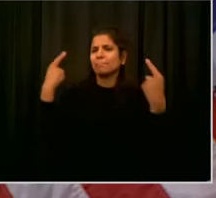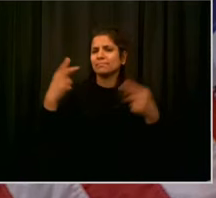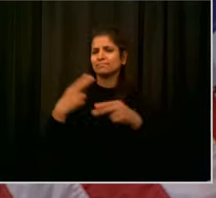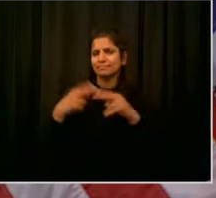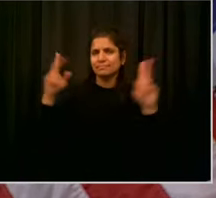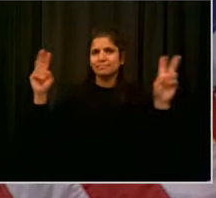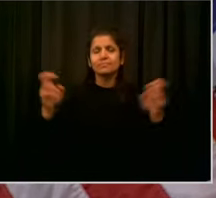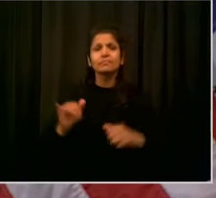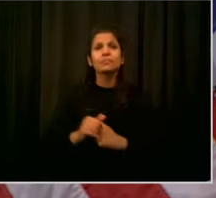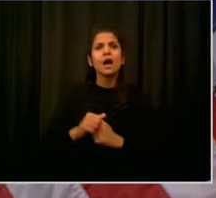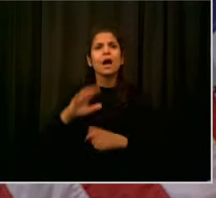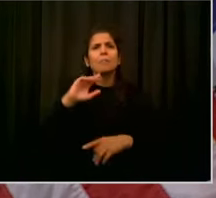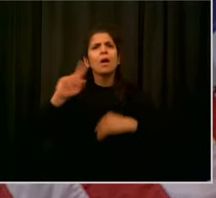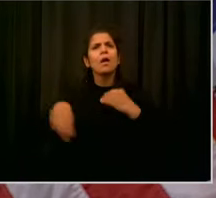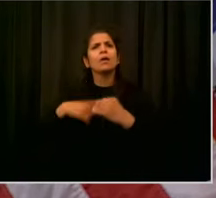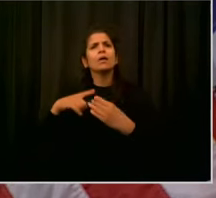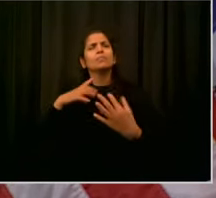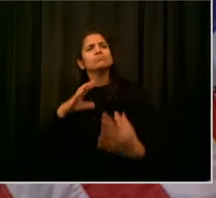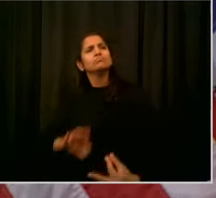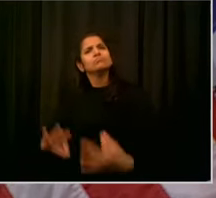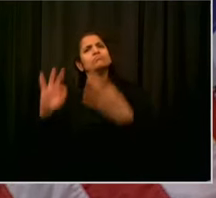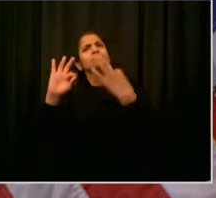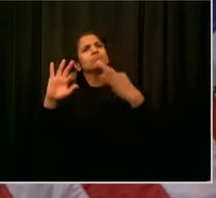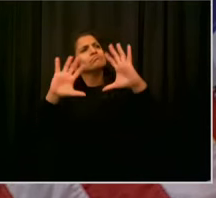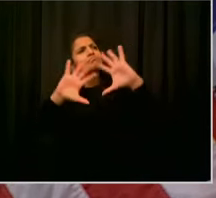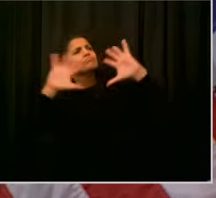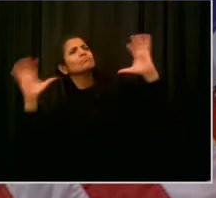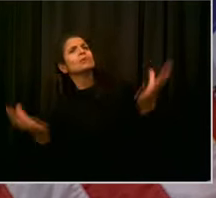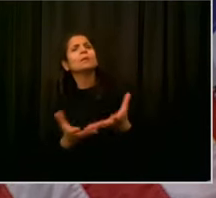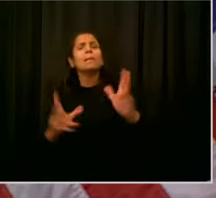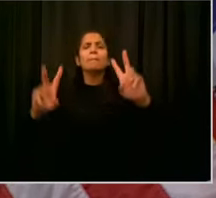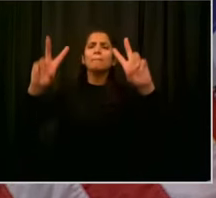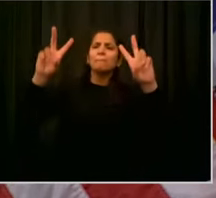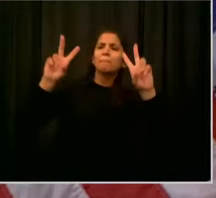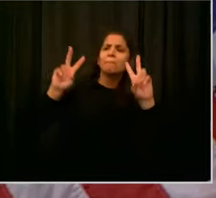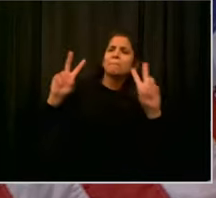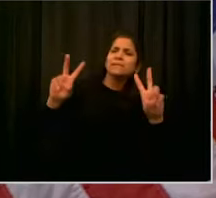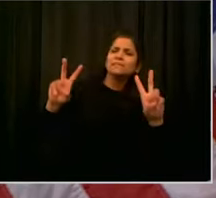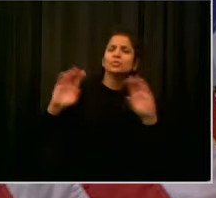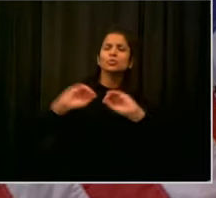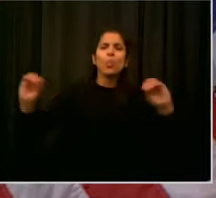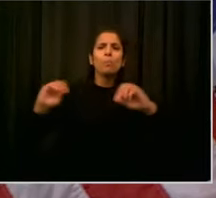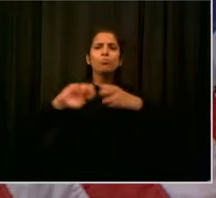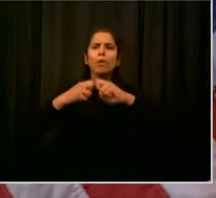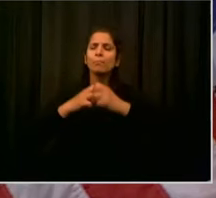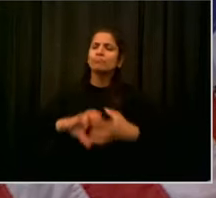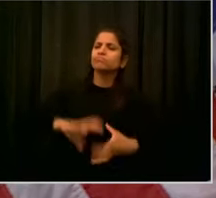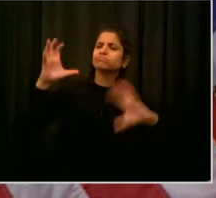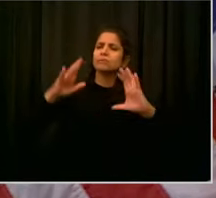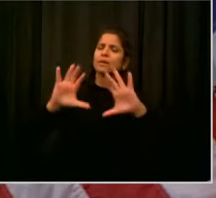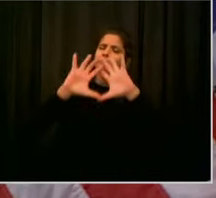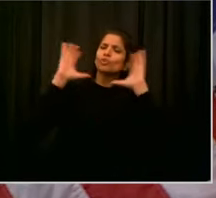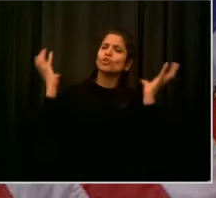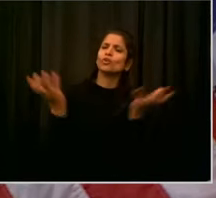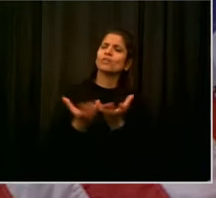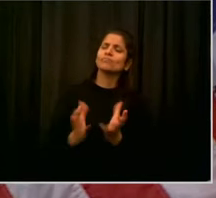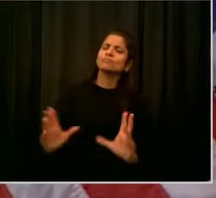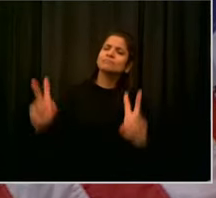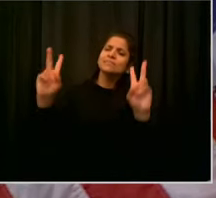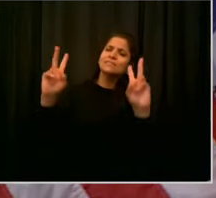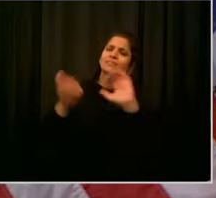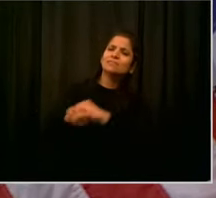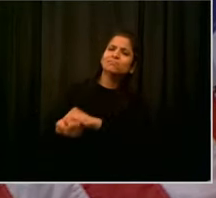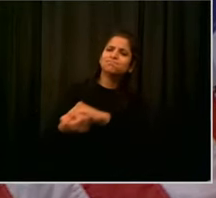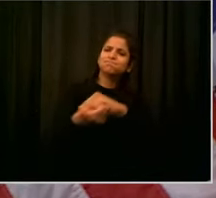lot of progress, I truly believe. I believe the protest movements themselves, the peaceful protest, is the essence of how we make progress.